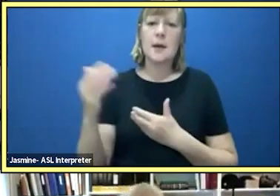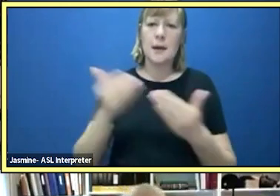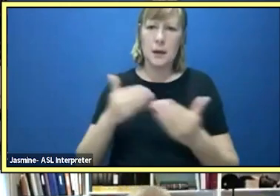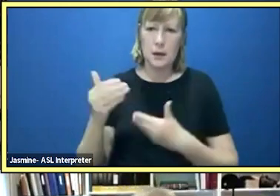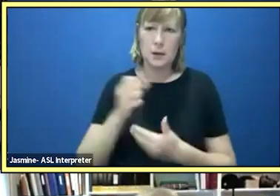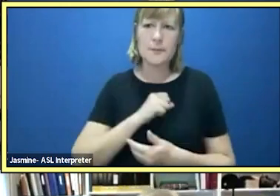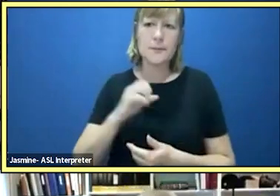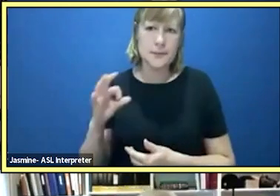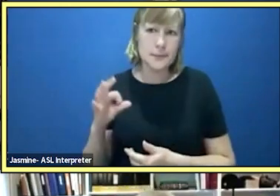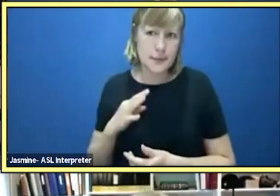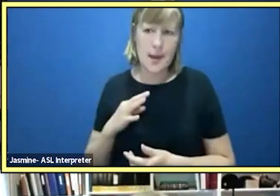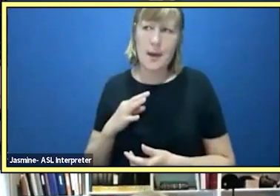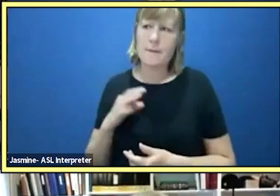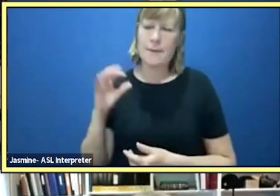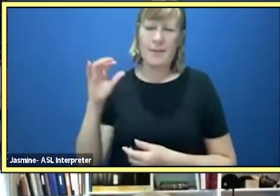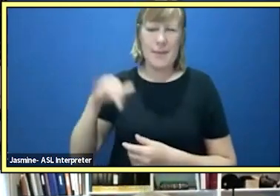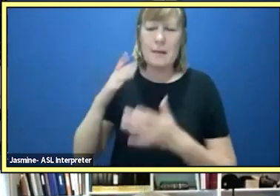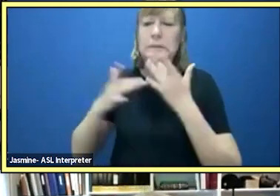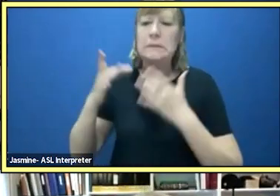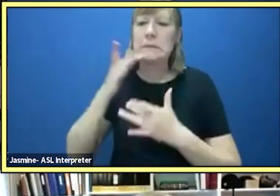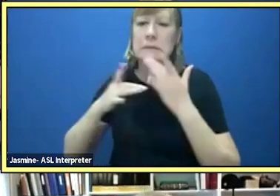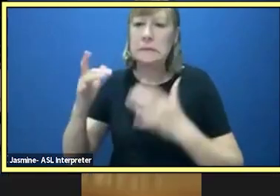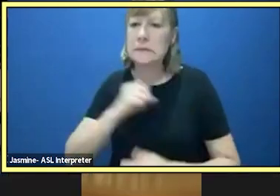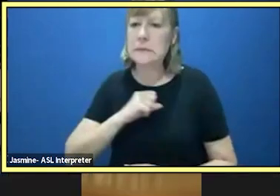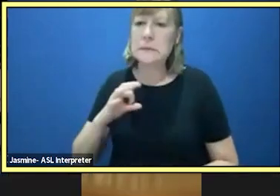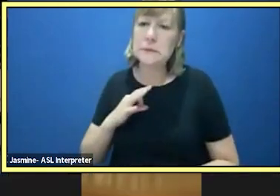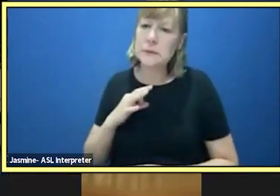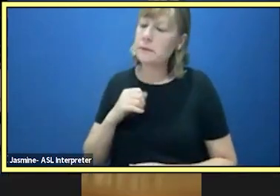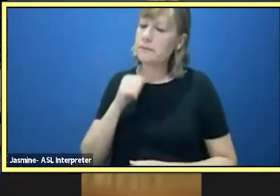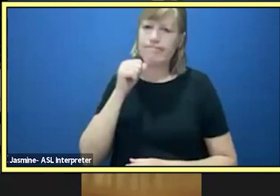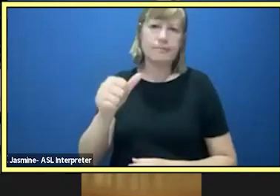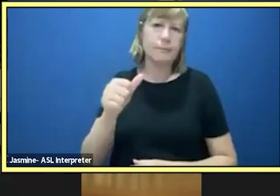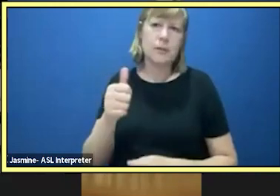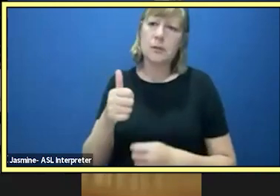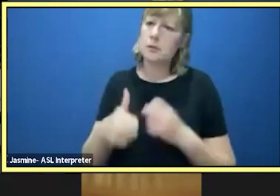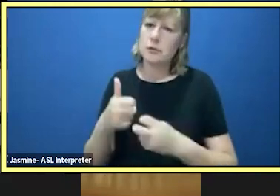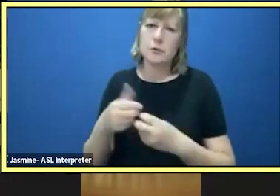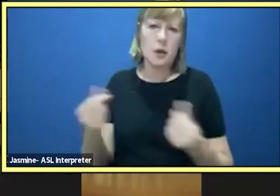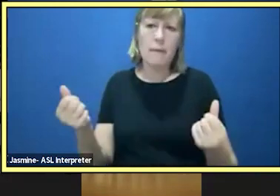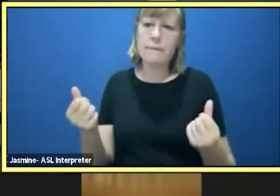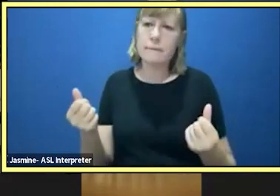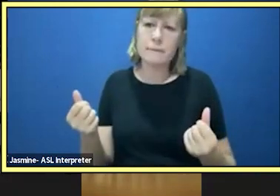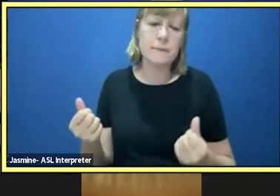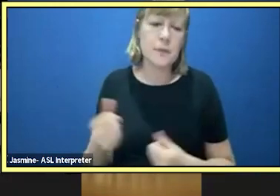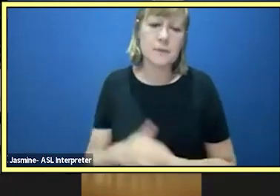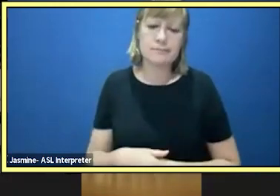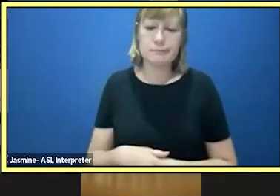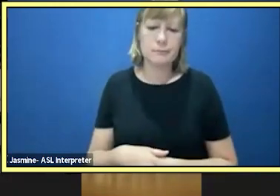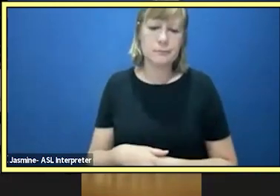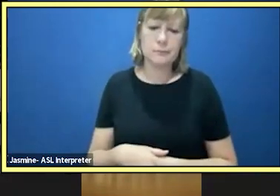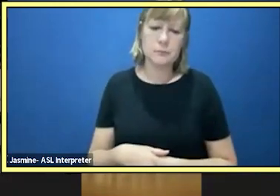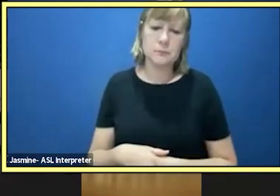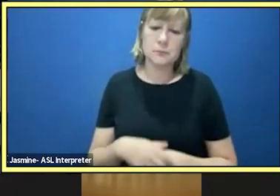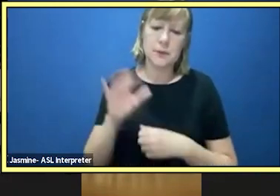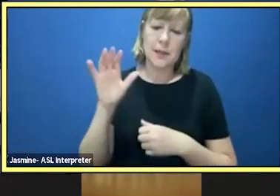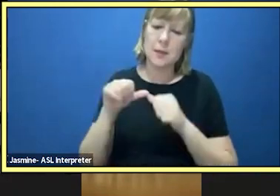matter, making sure that we have enough providers with enough capacity to serve our population is, you know, sort of an ongoing thing